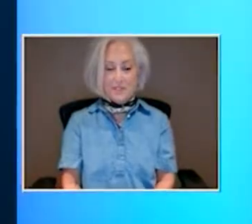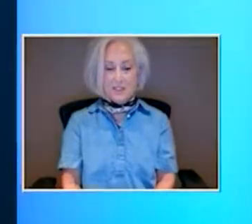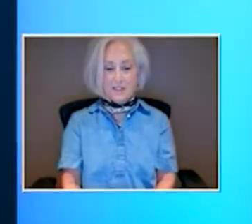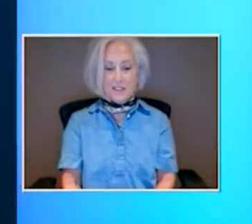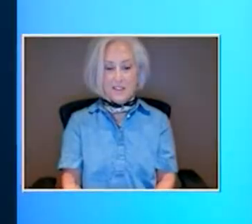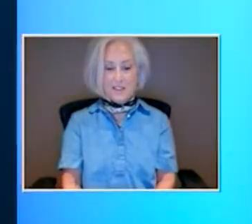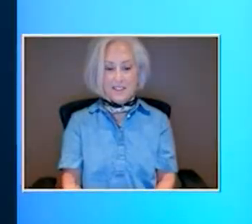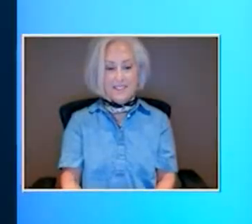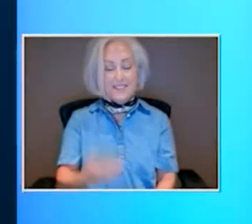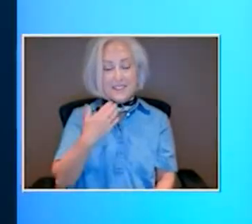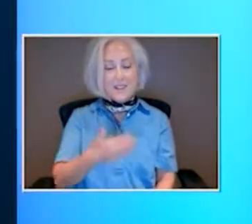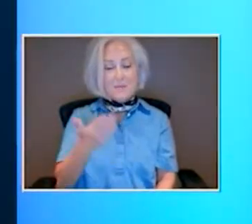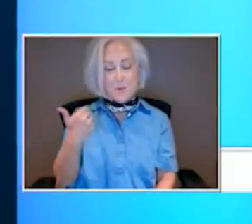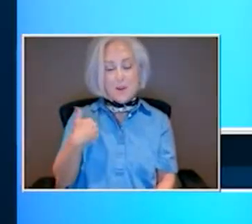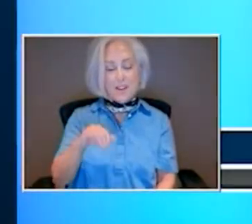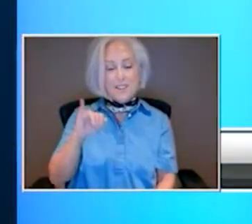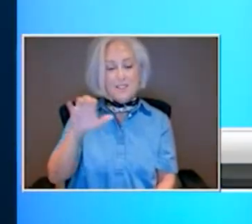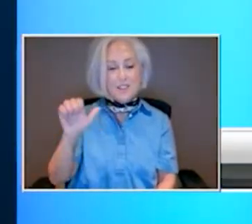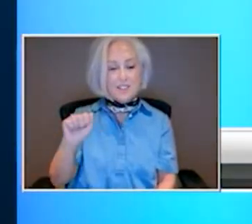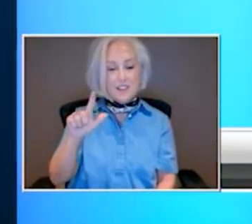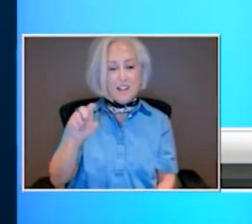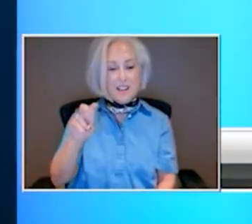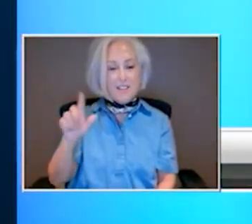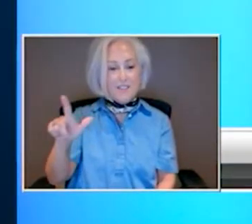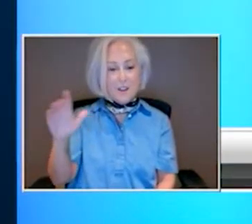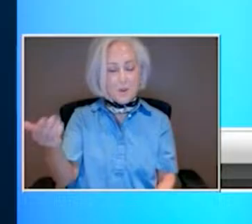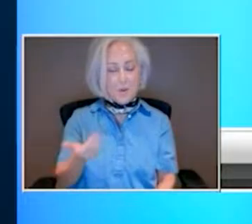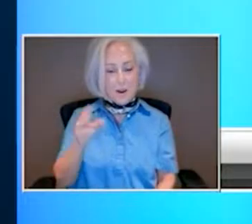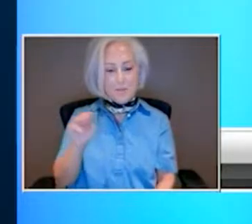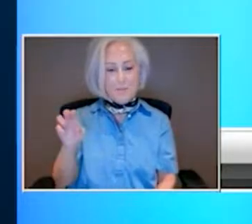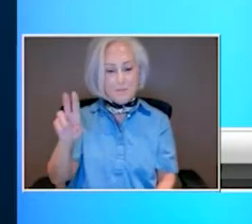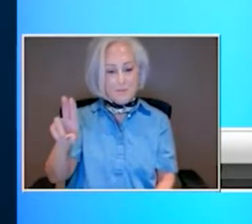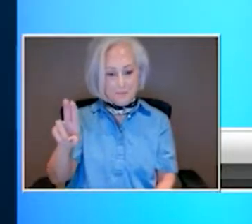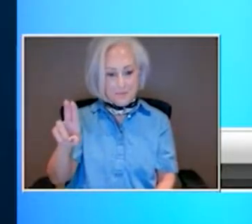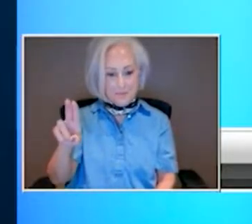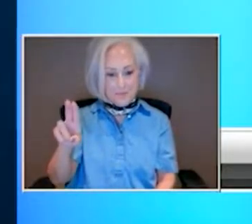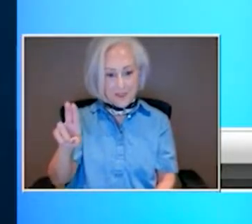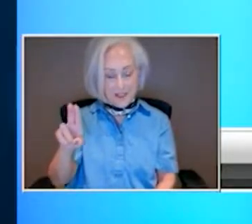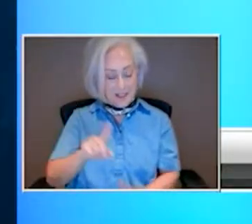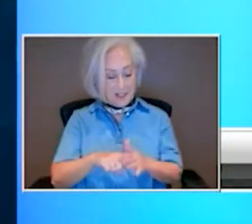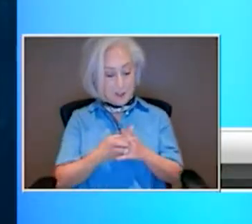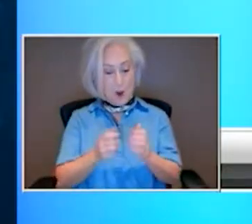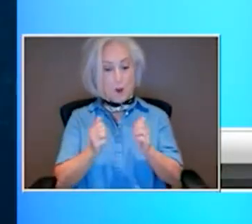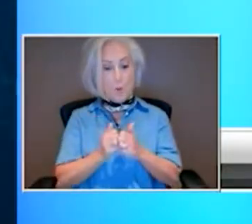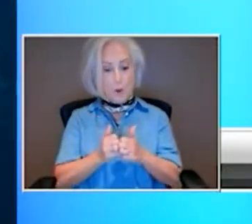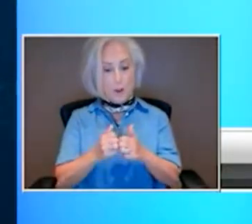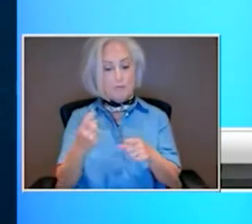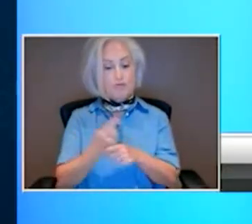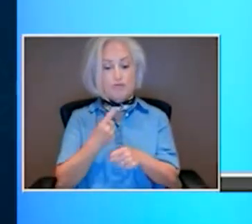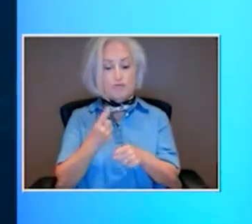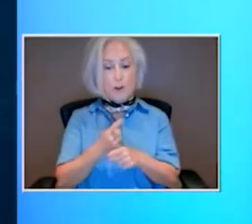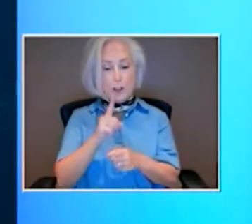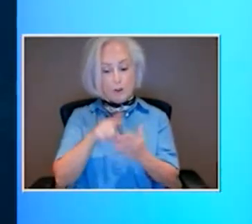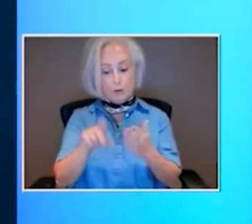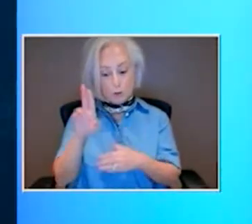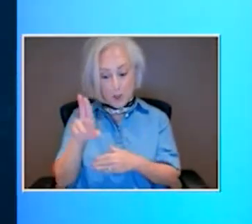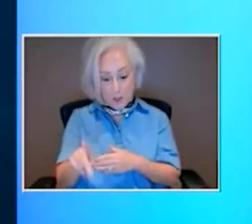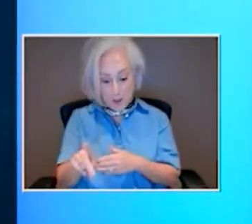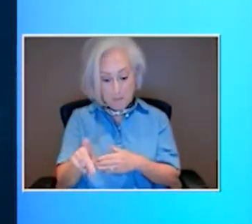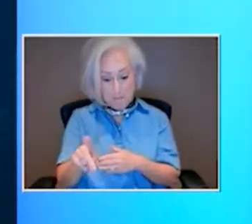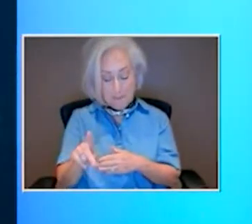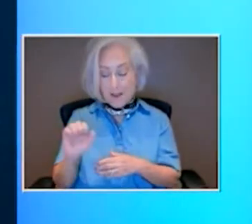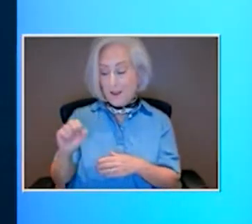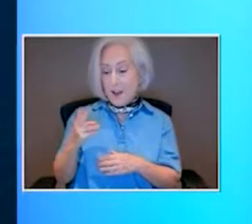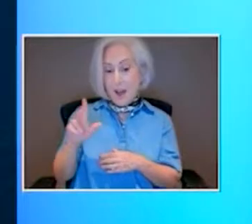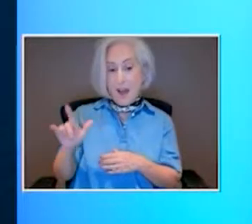Good morning, I'm Jessica Lovell, and welcome to the Morning Medical Update. It started with a routine checkup, and then Ashley heard the words no